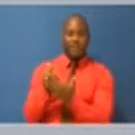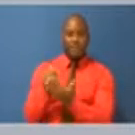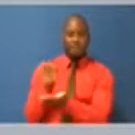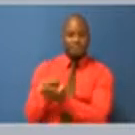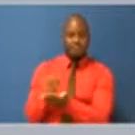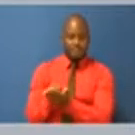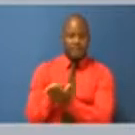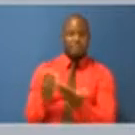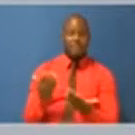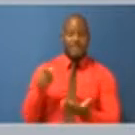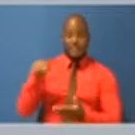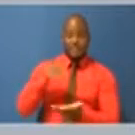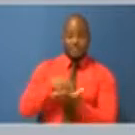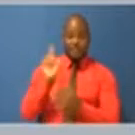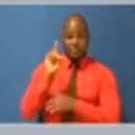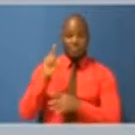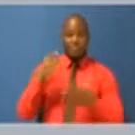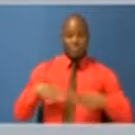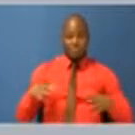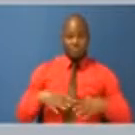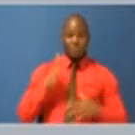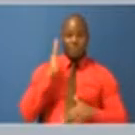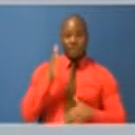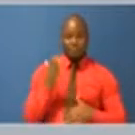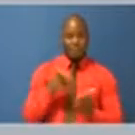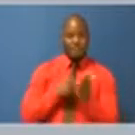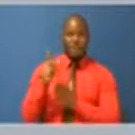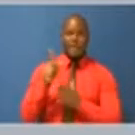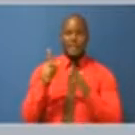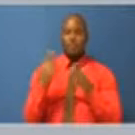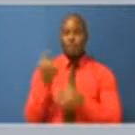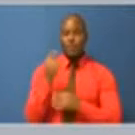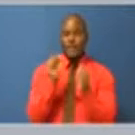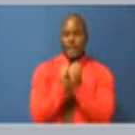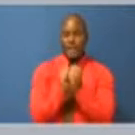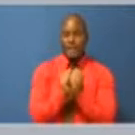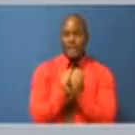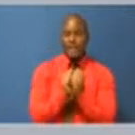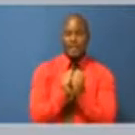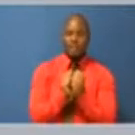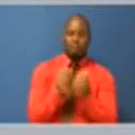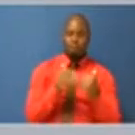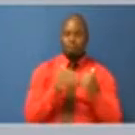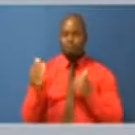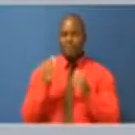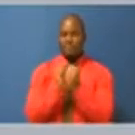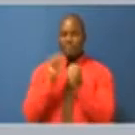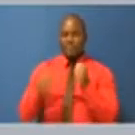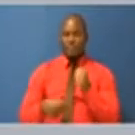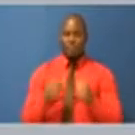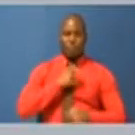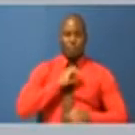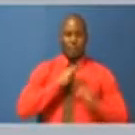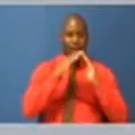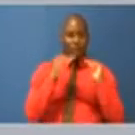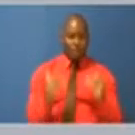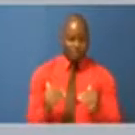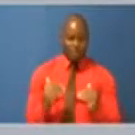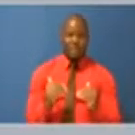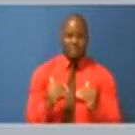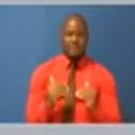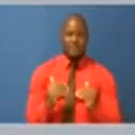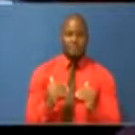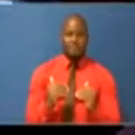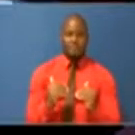this case the nairobi citizen will be will pay only 10 to 15 thousand to own a house